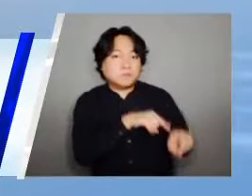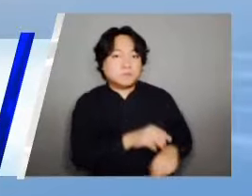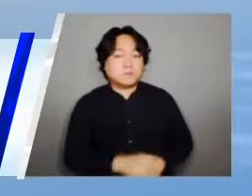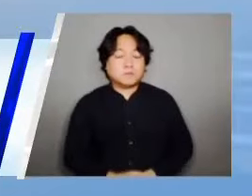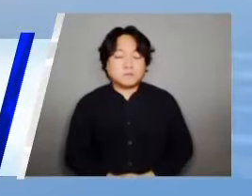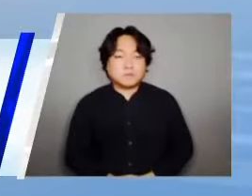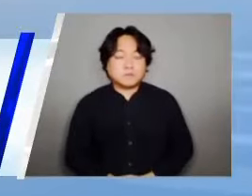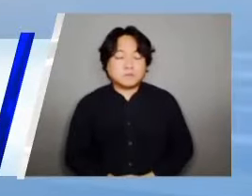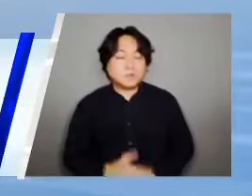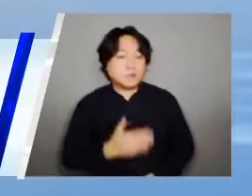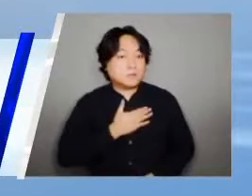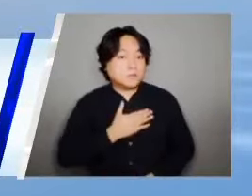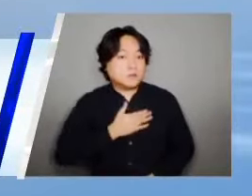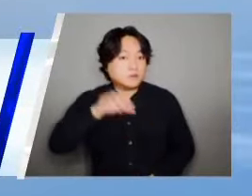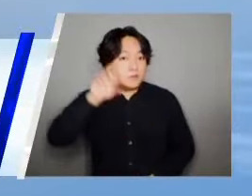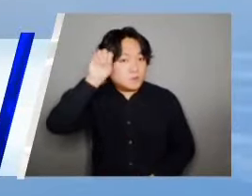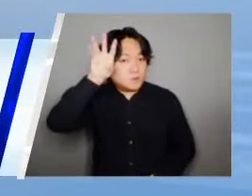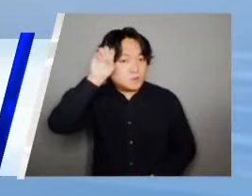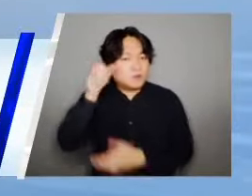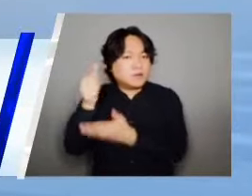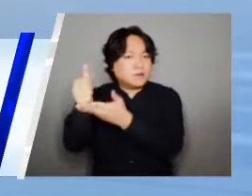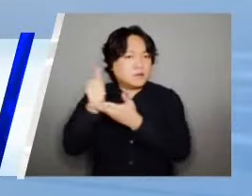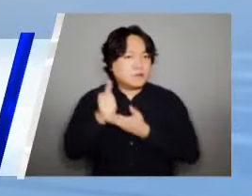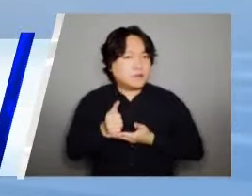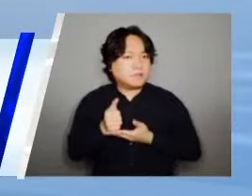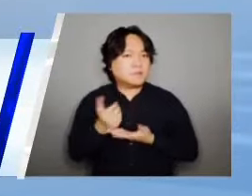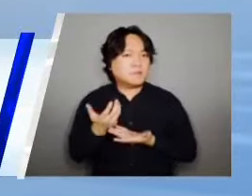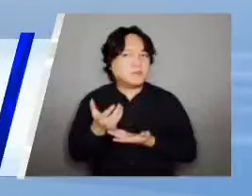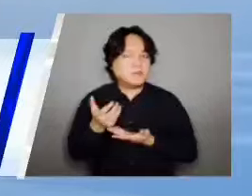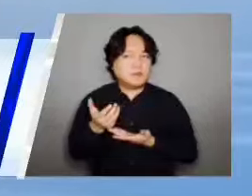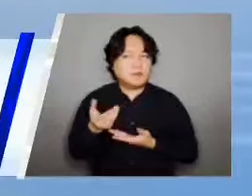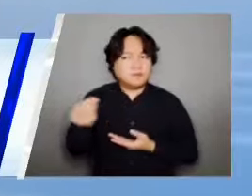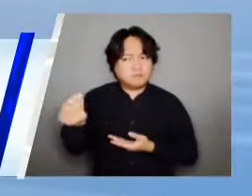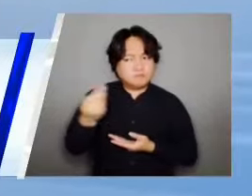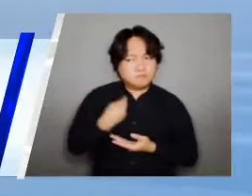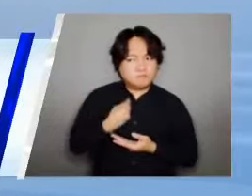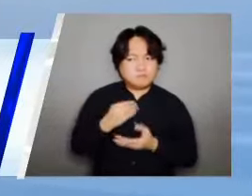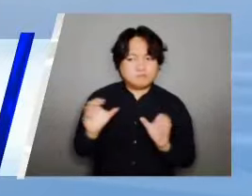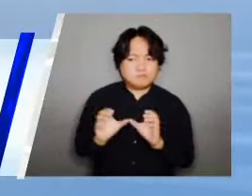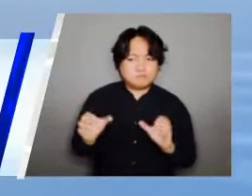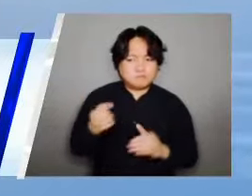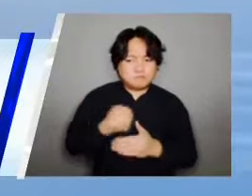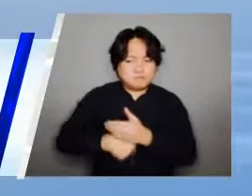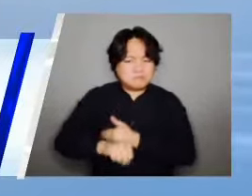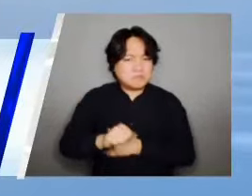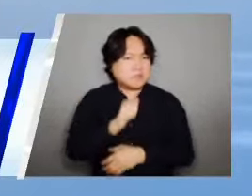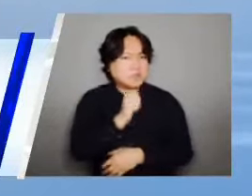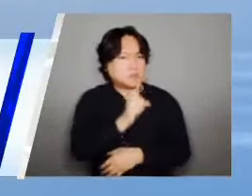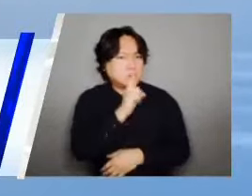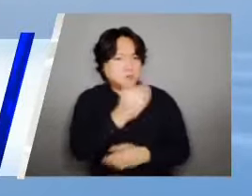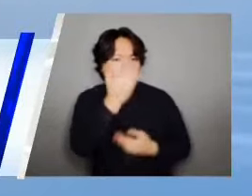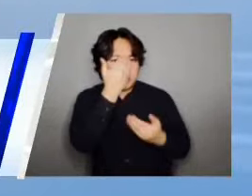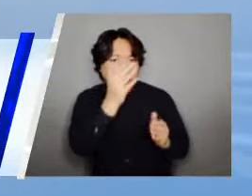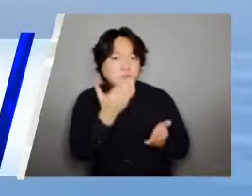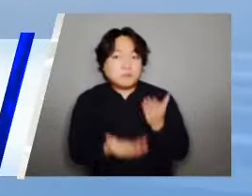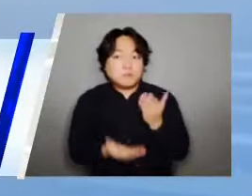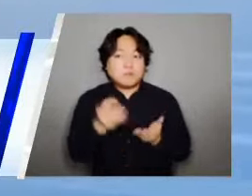grandfather who helped me Come up with his birth certificate and I'm not sure Maybe he did this for the convenience